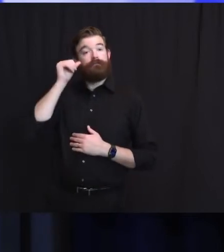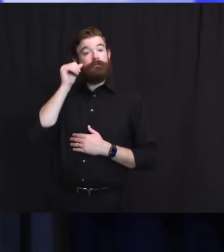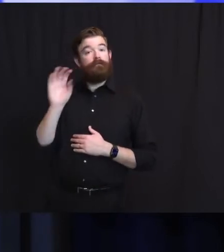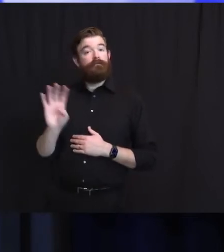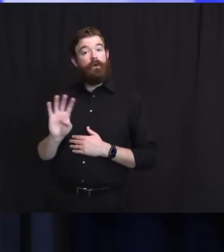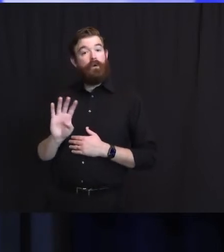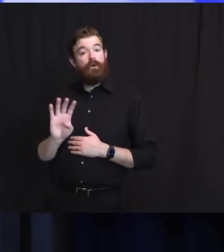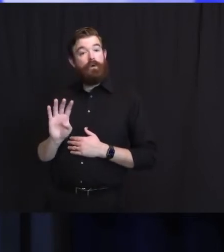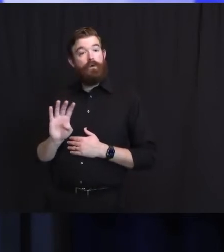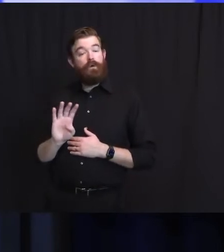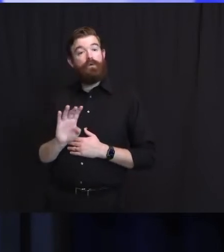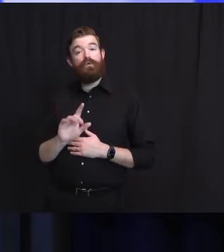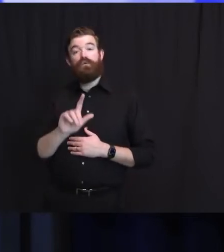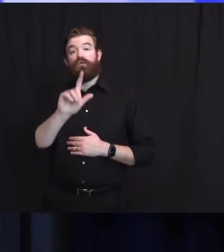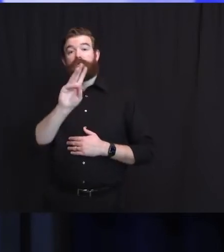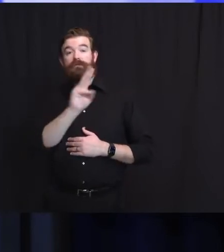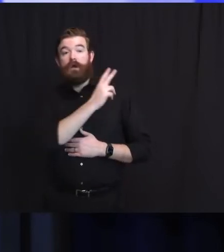administering